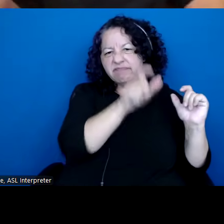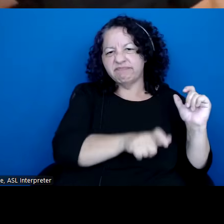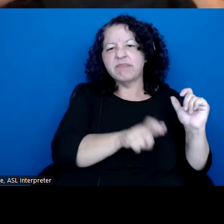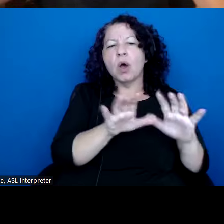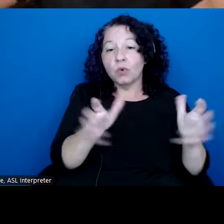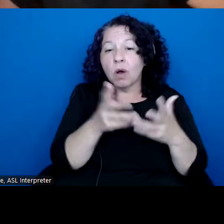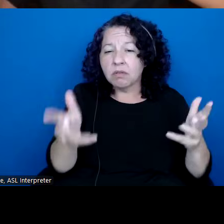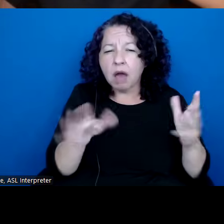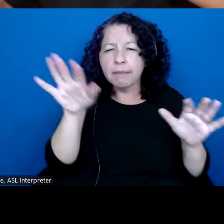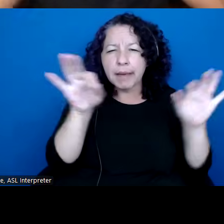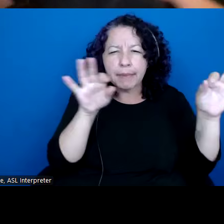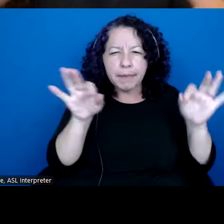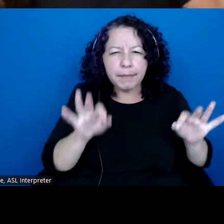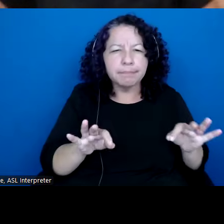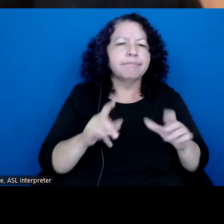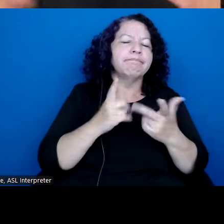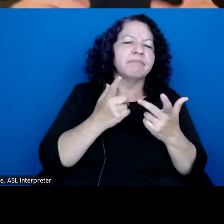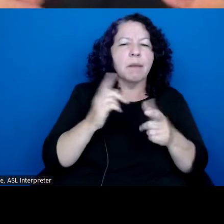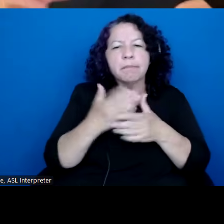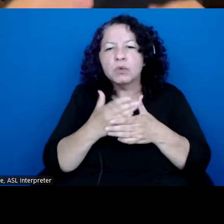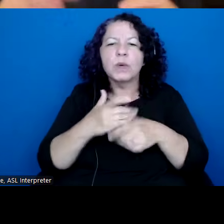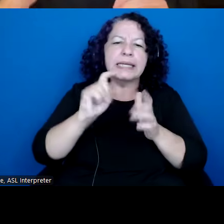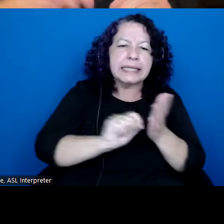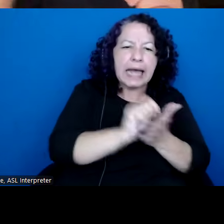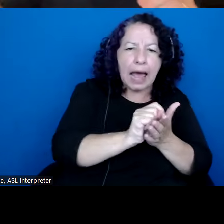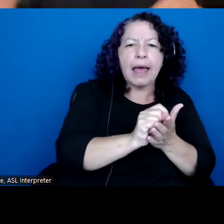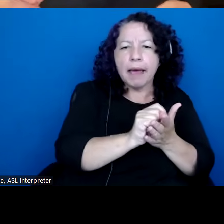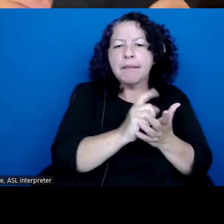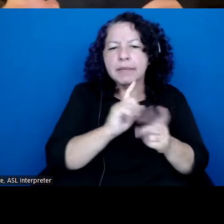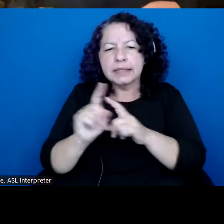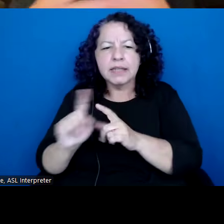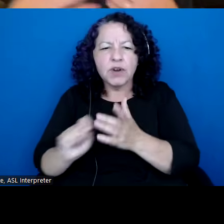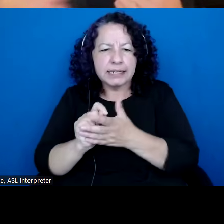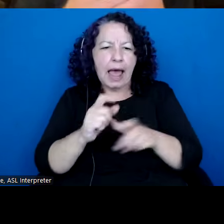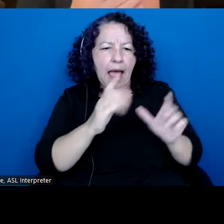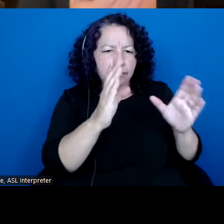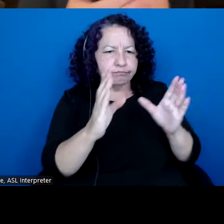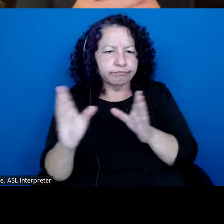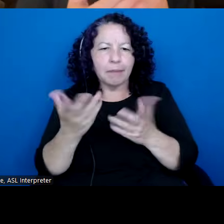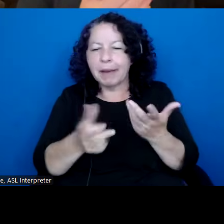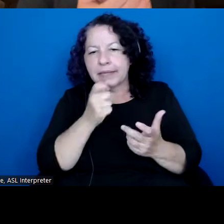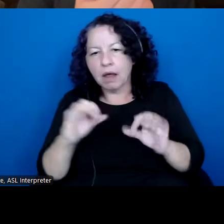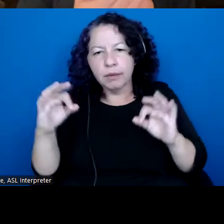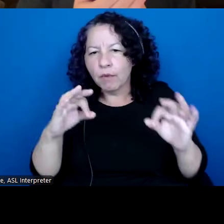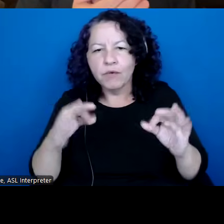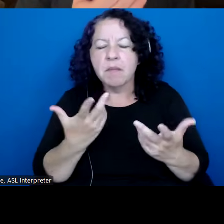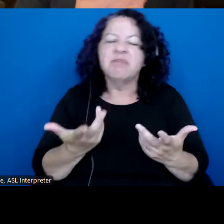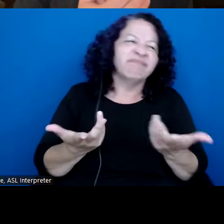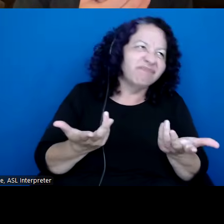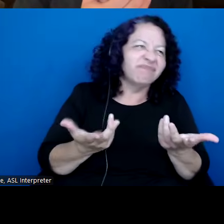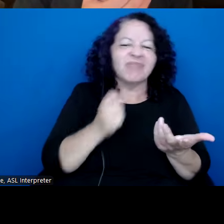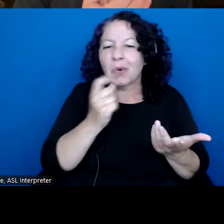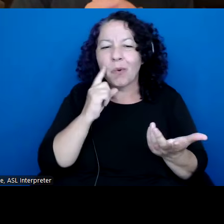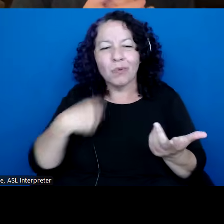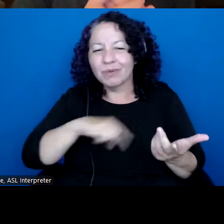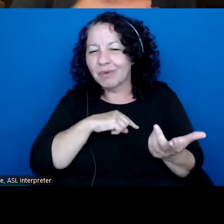of picking from different, jumping back and forth to different time periods, which is maybe not ideal, but I don't think that we're at a point yet